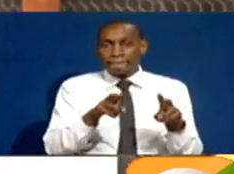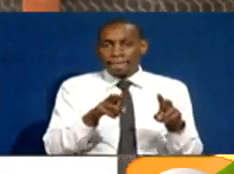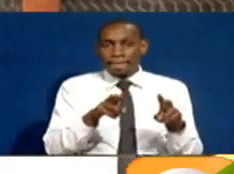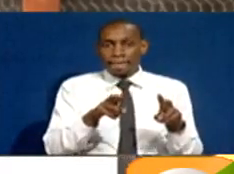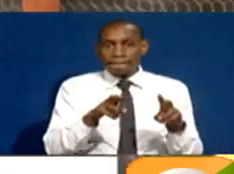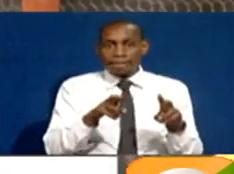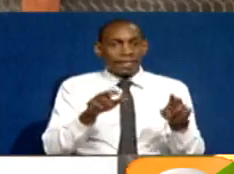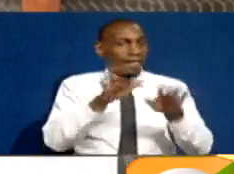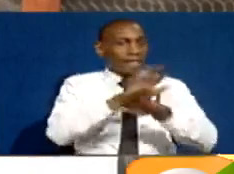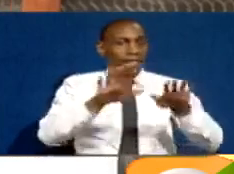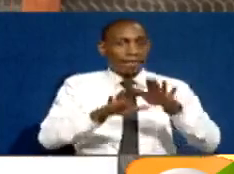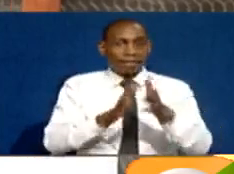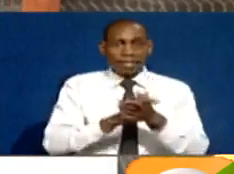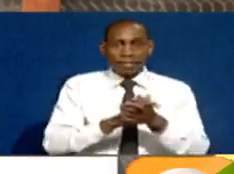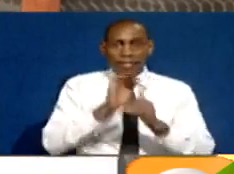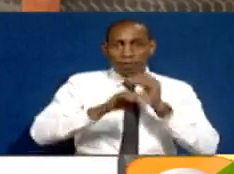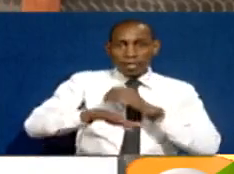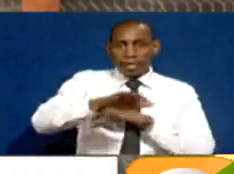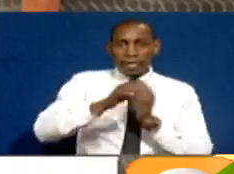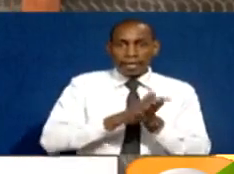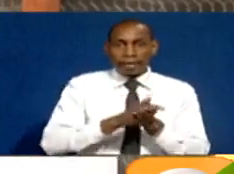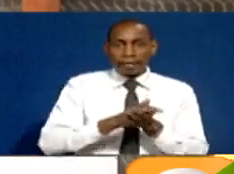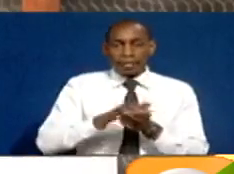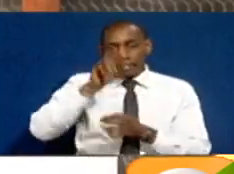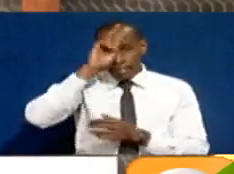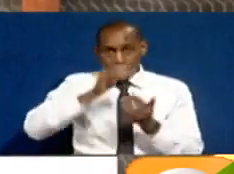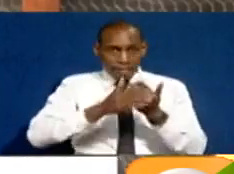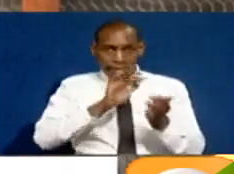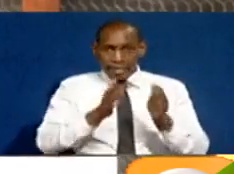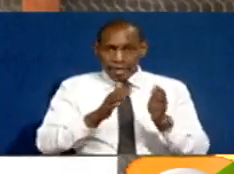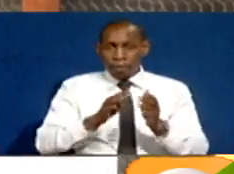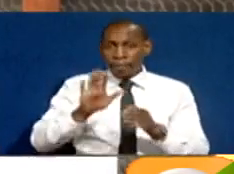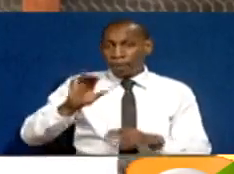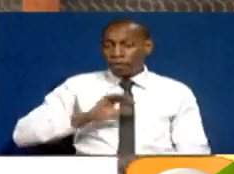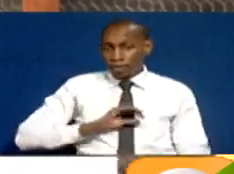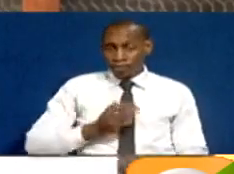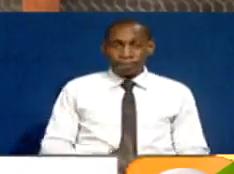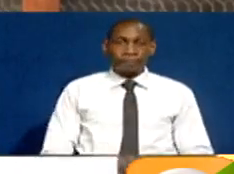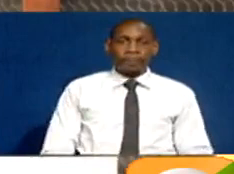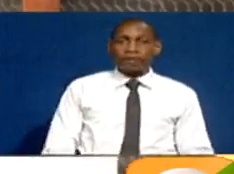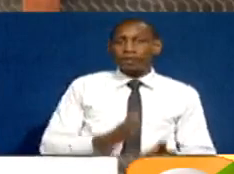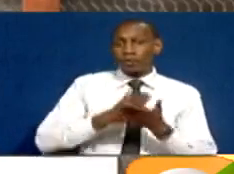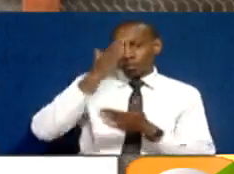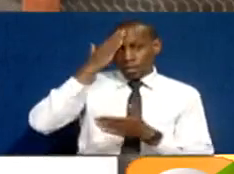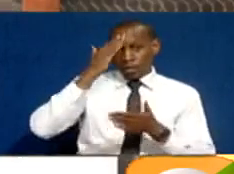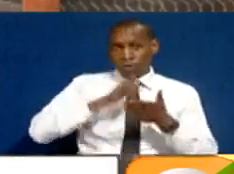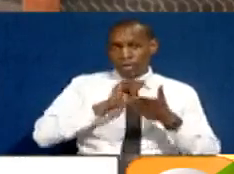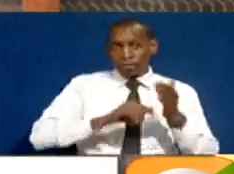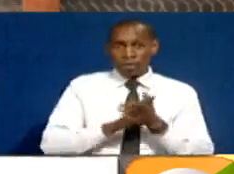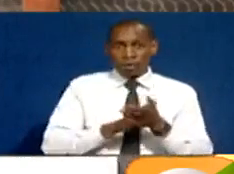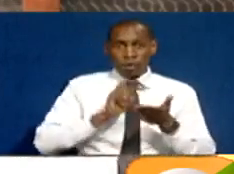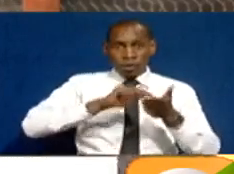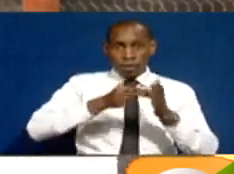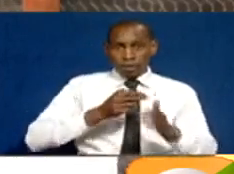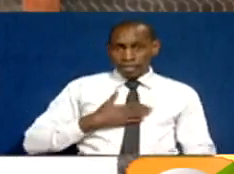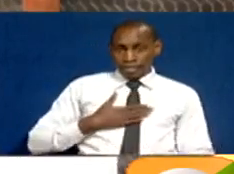that everything about the whole day, how their pets have been doing. Yeah, and I'm sure that through this